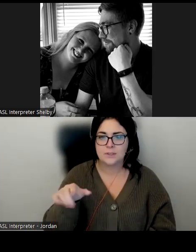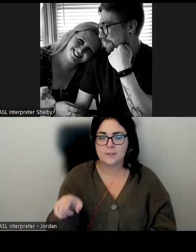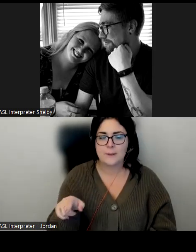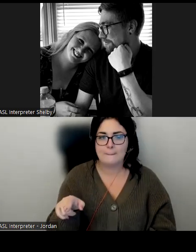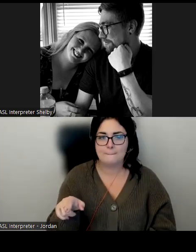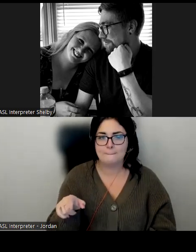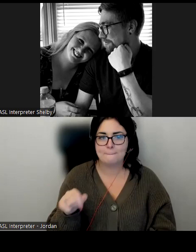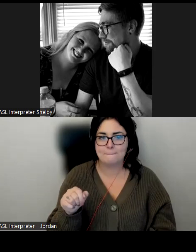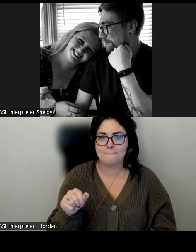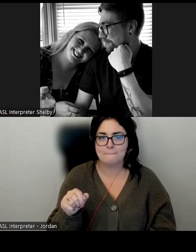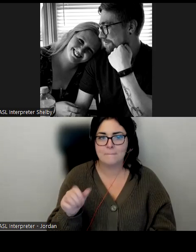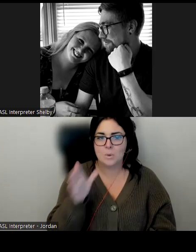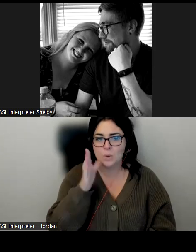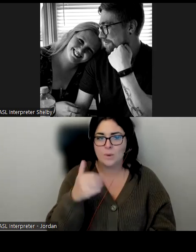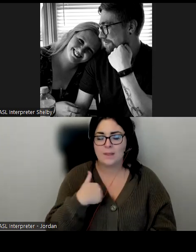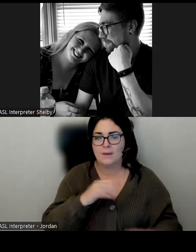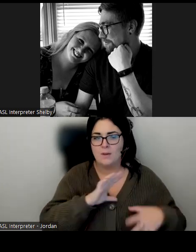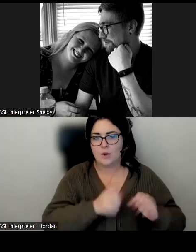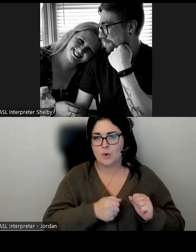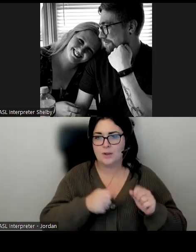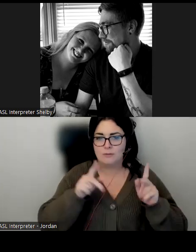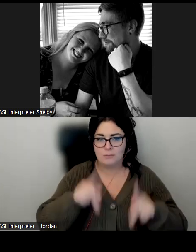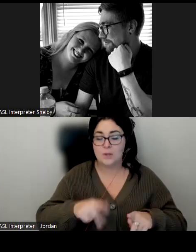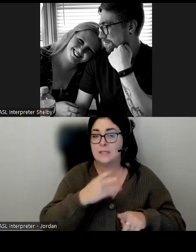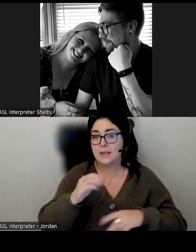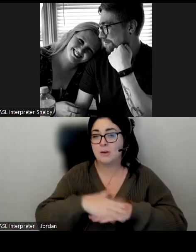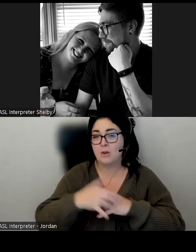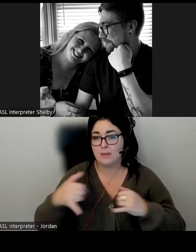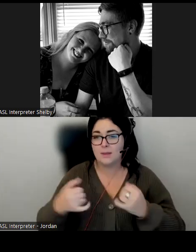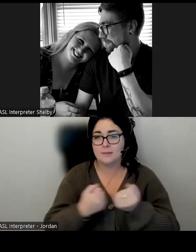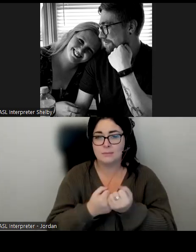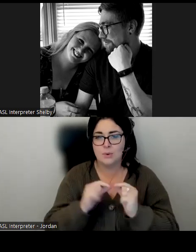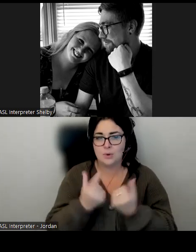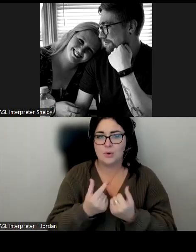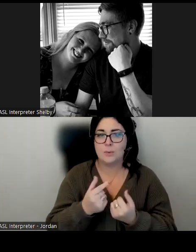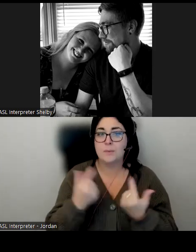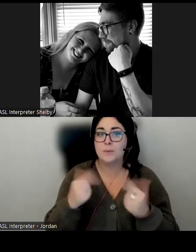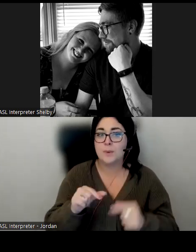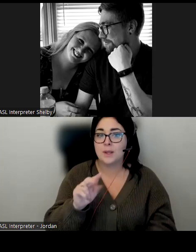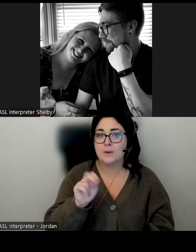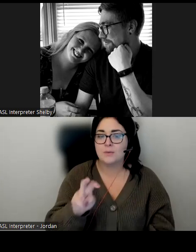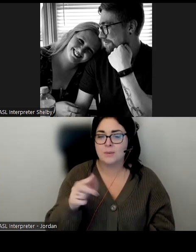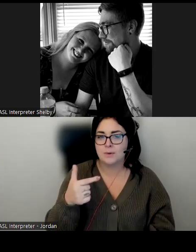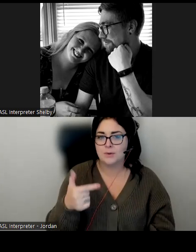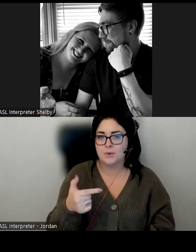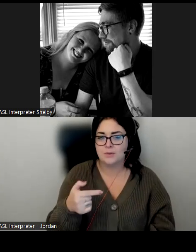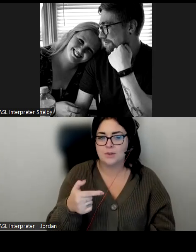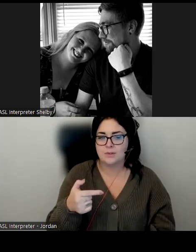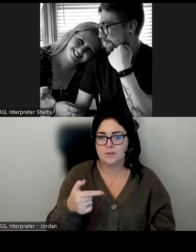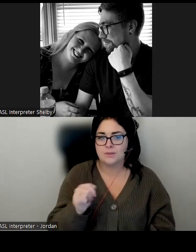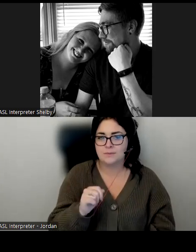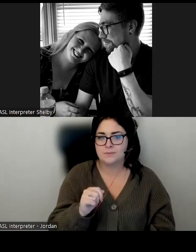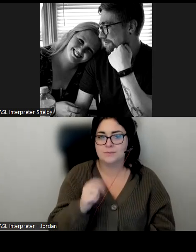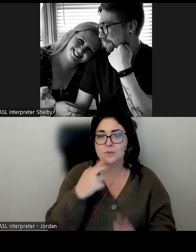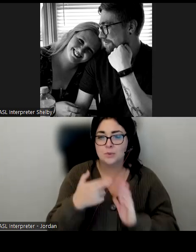will be a grief and bereavement in-person and online support group on November the 21st. And of course, to